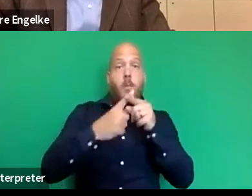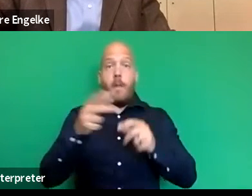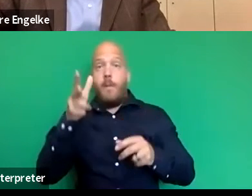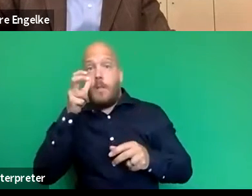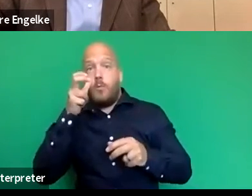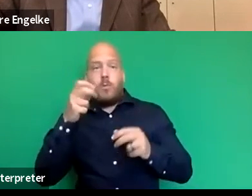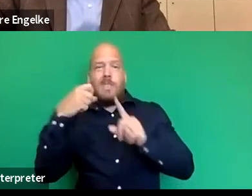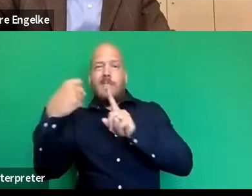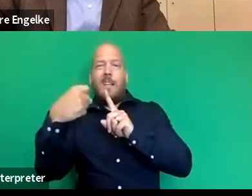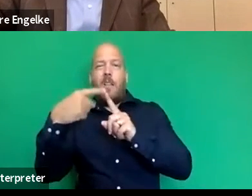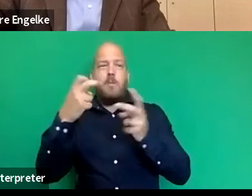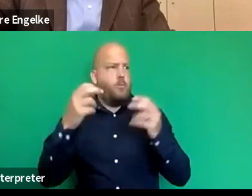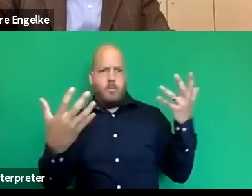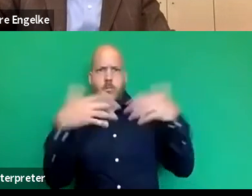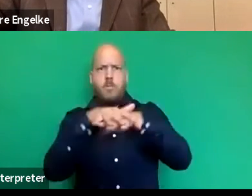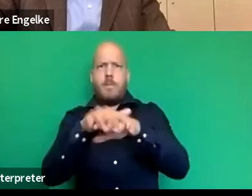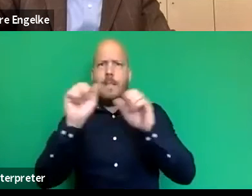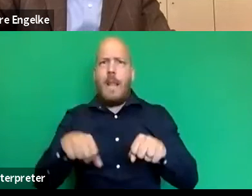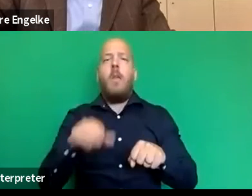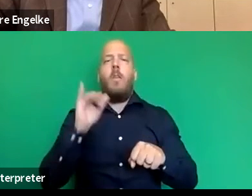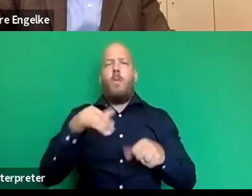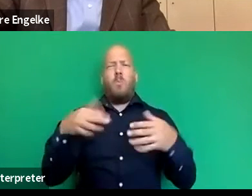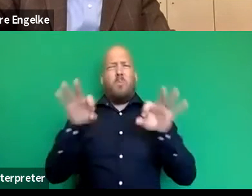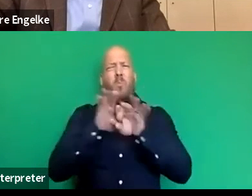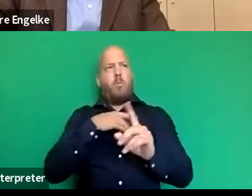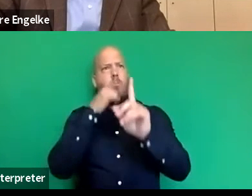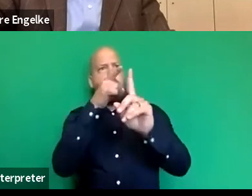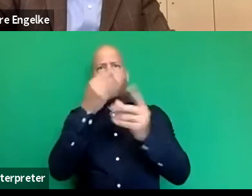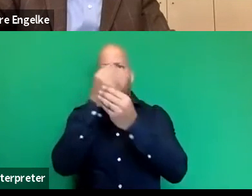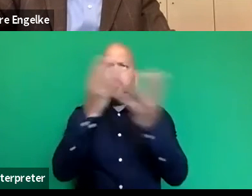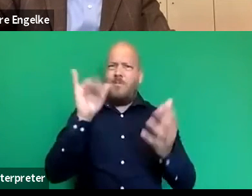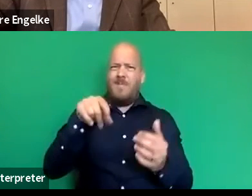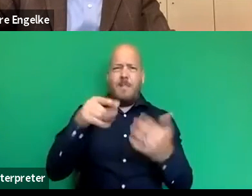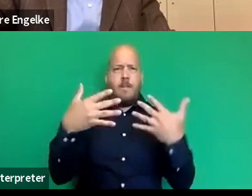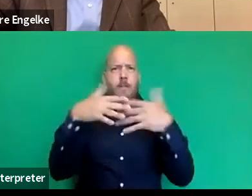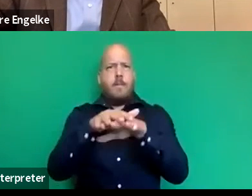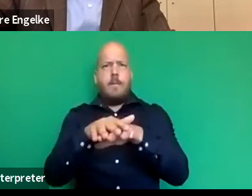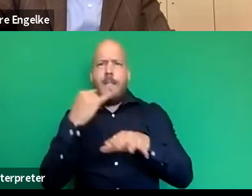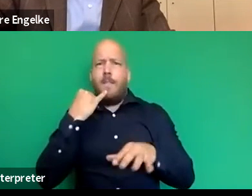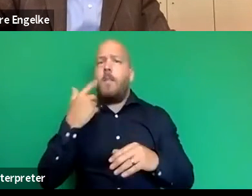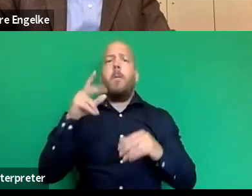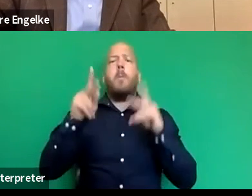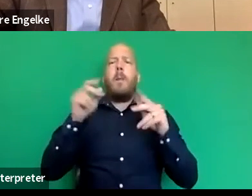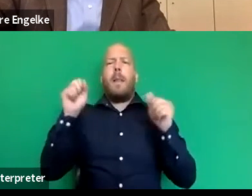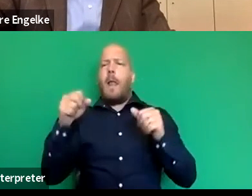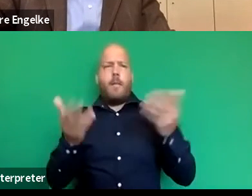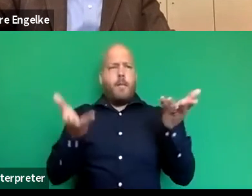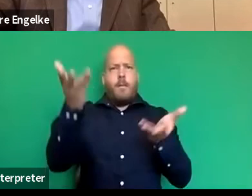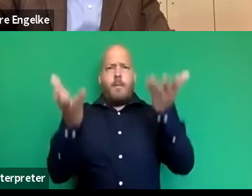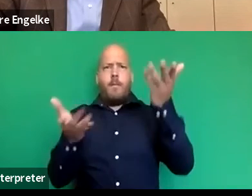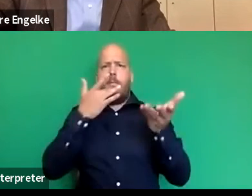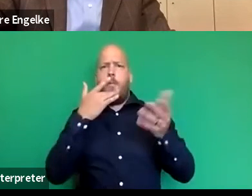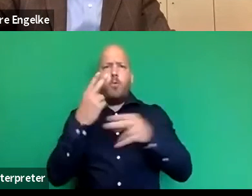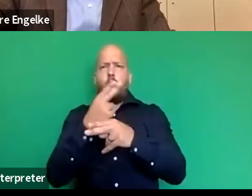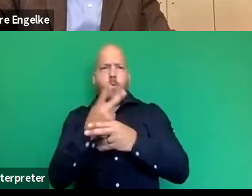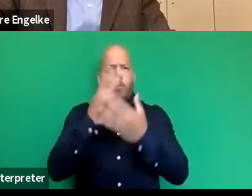really important point because people weight those two signals differently and make use of captions